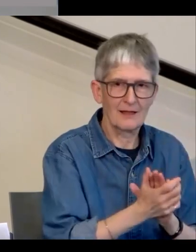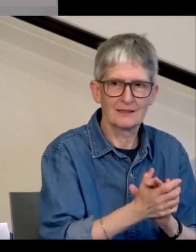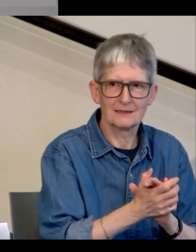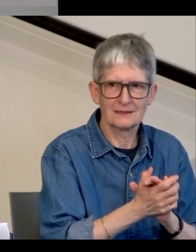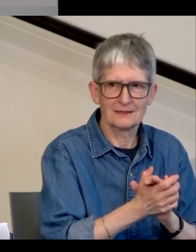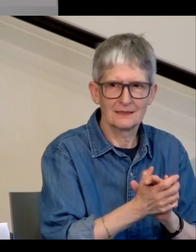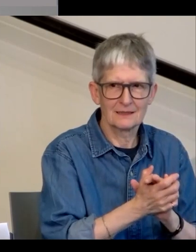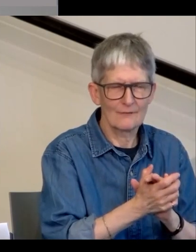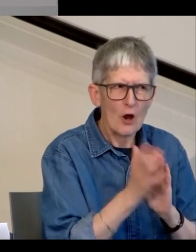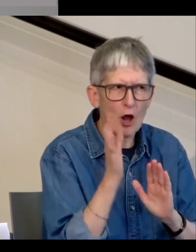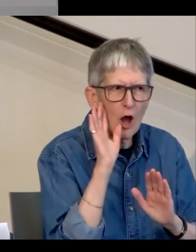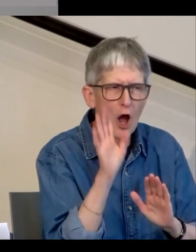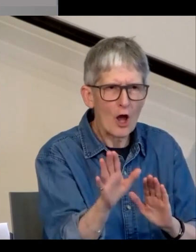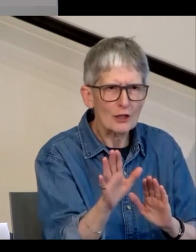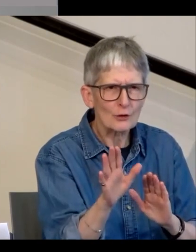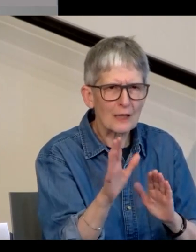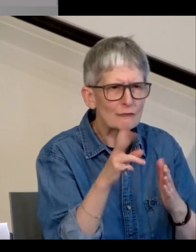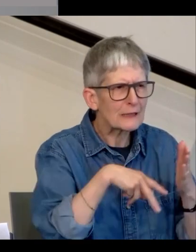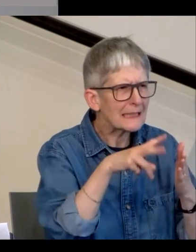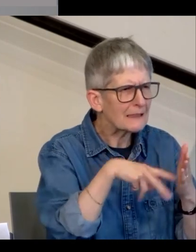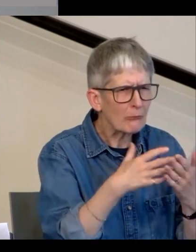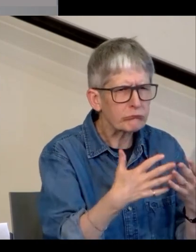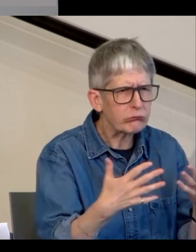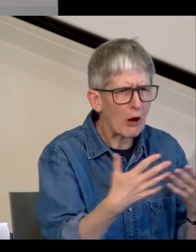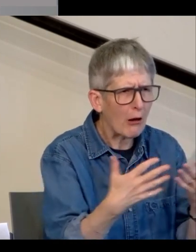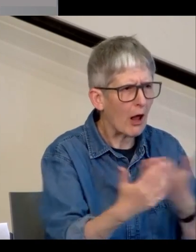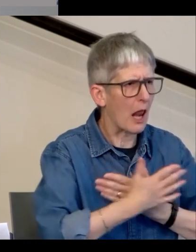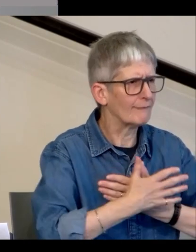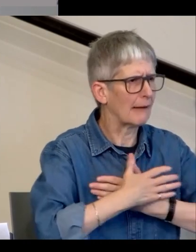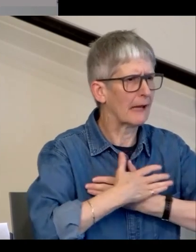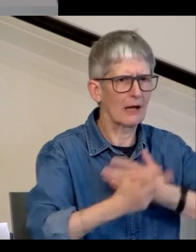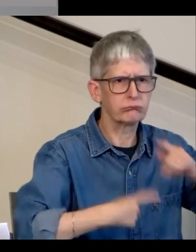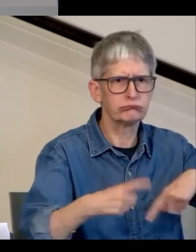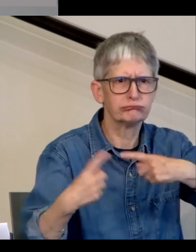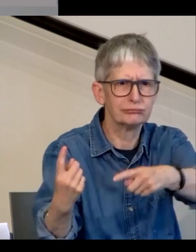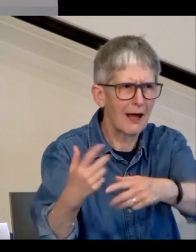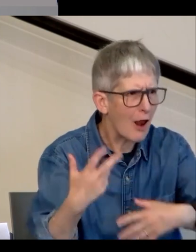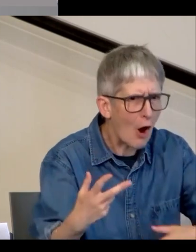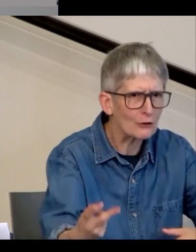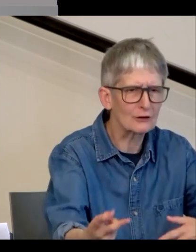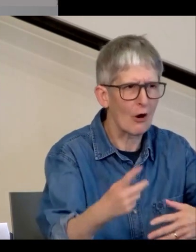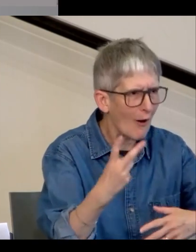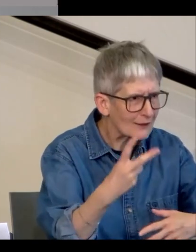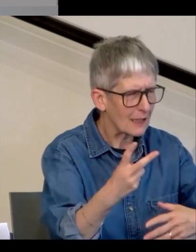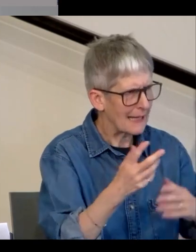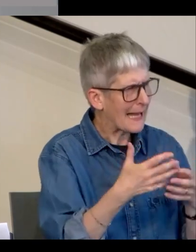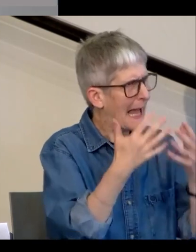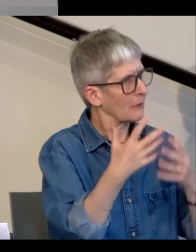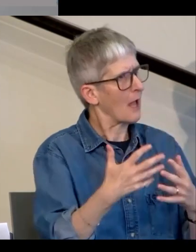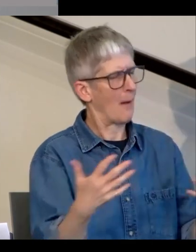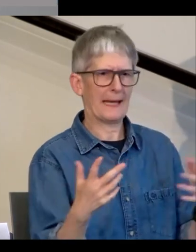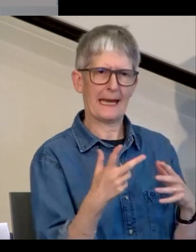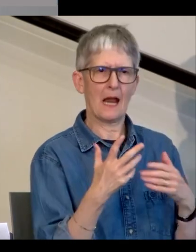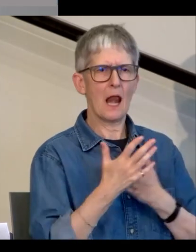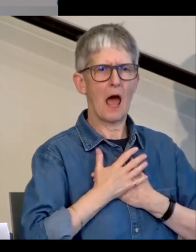As you would have heard when it was read to us, there's a lot of love in it. And I counted up the number of